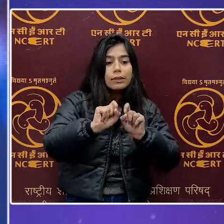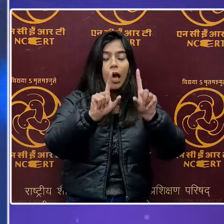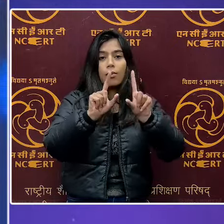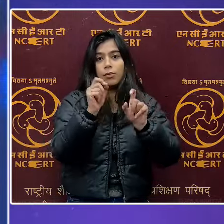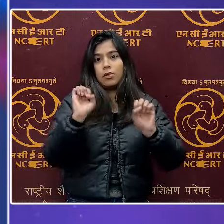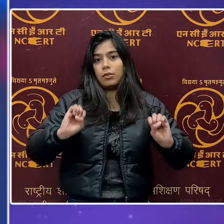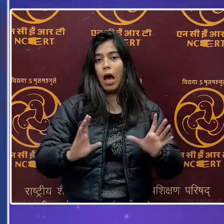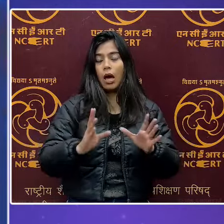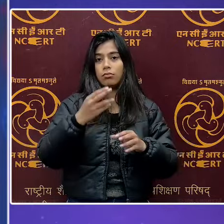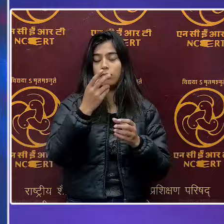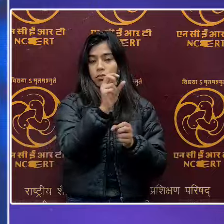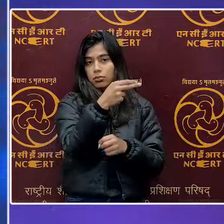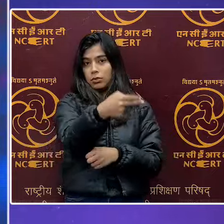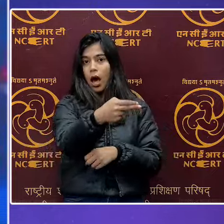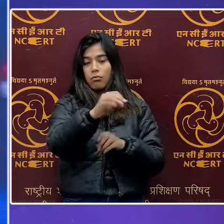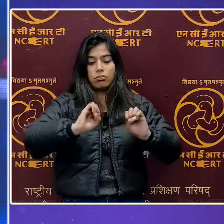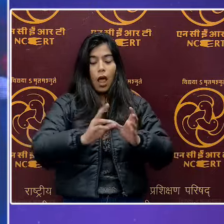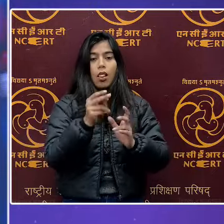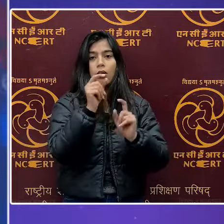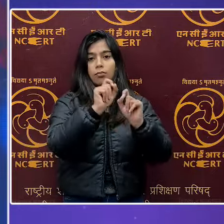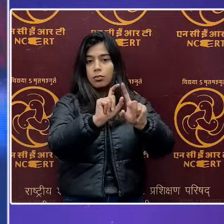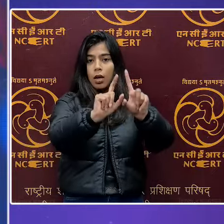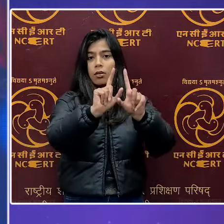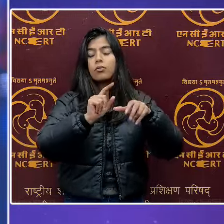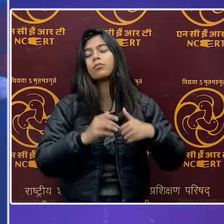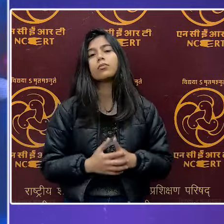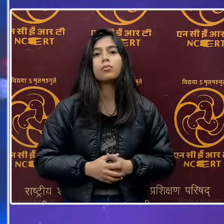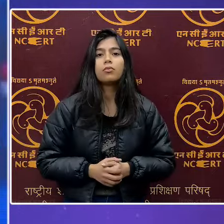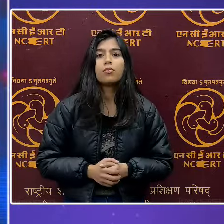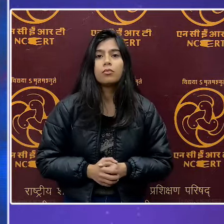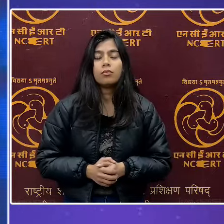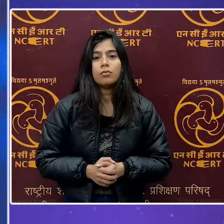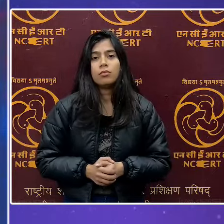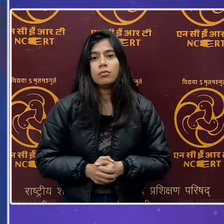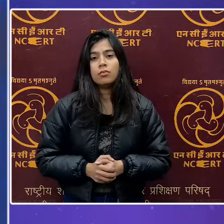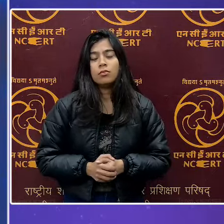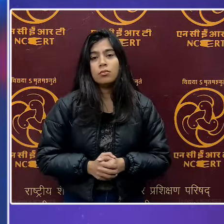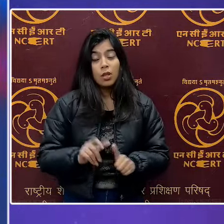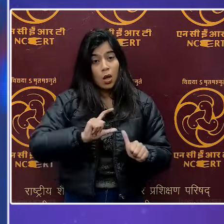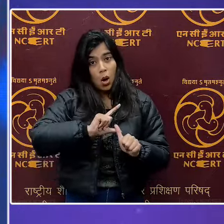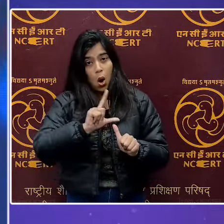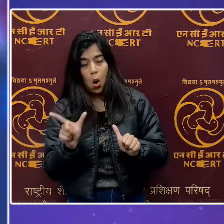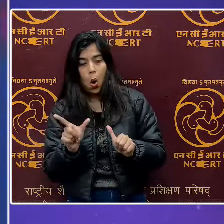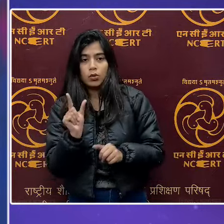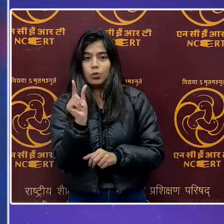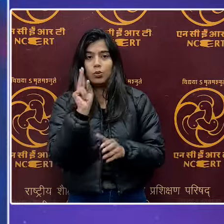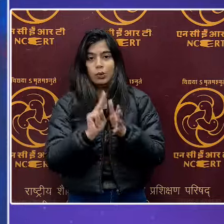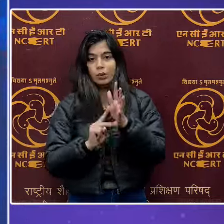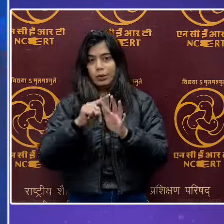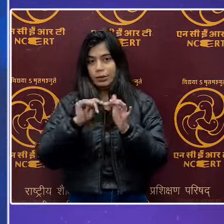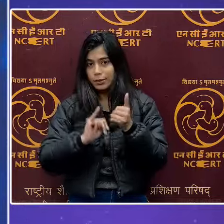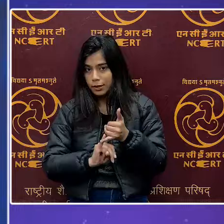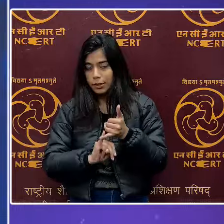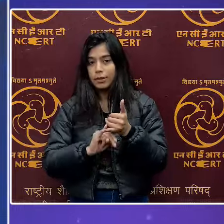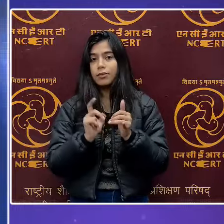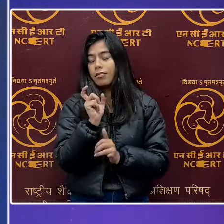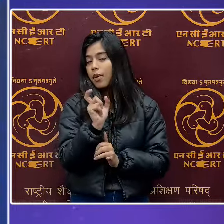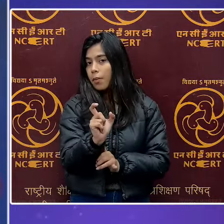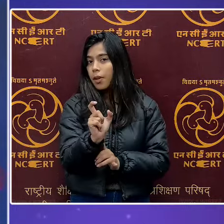our system of units, there is a convention that all units which are after the name of a